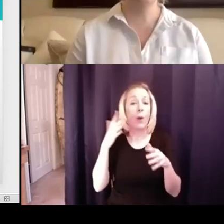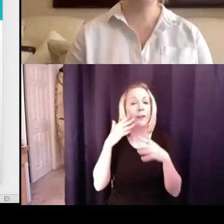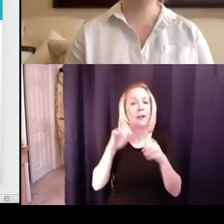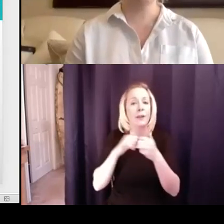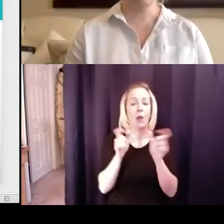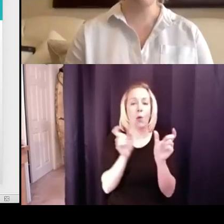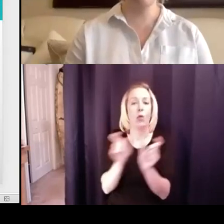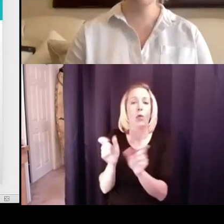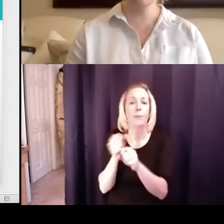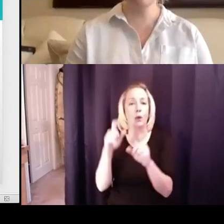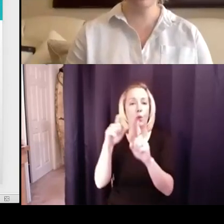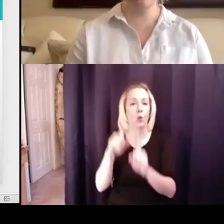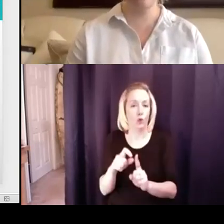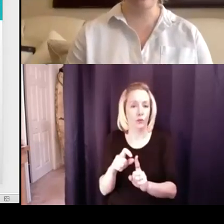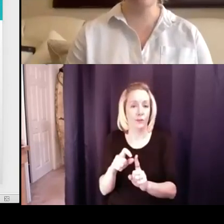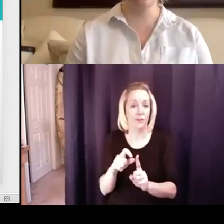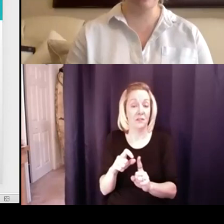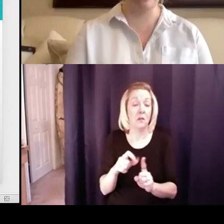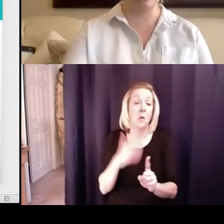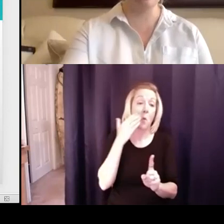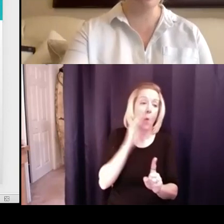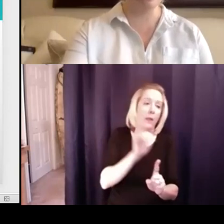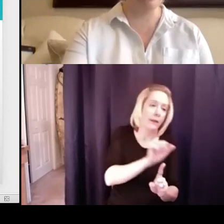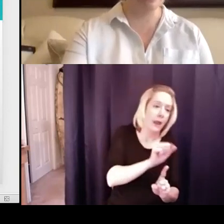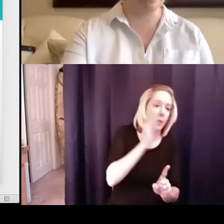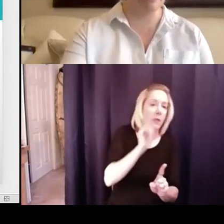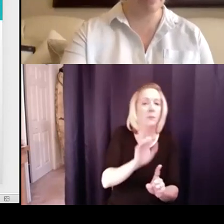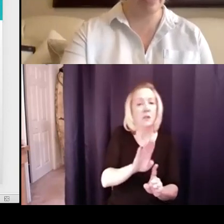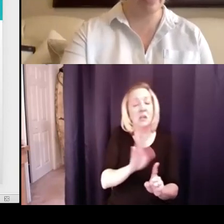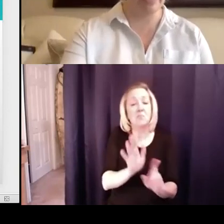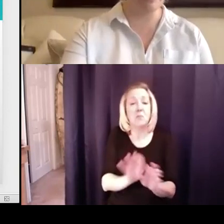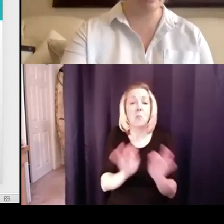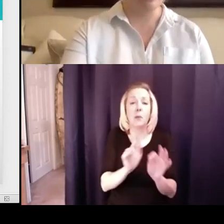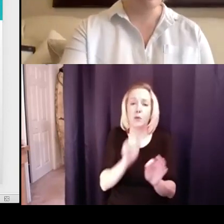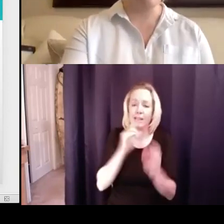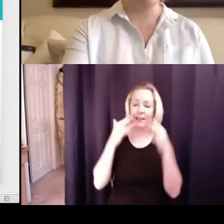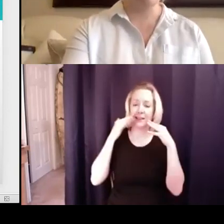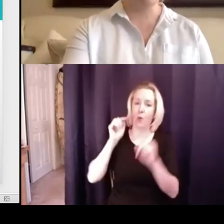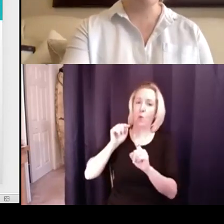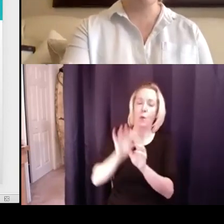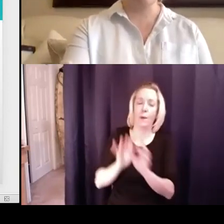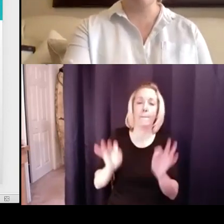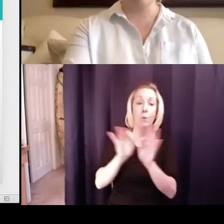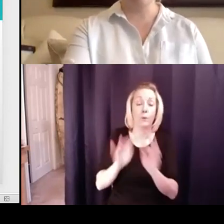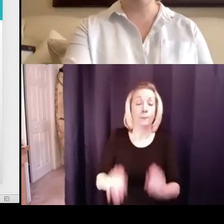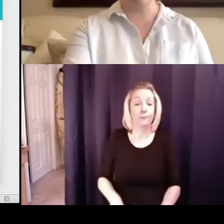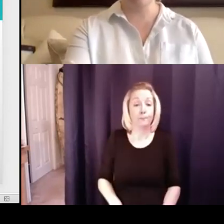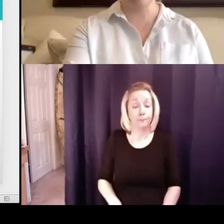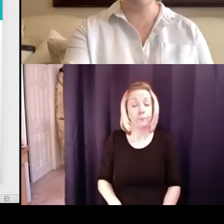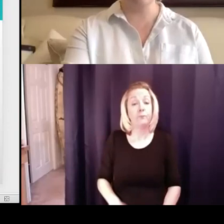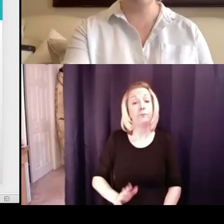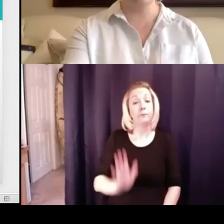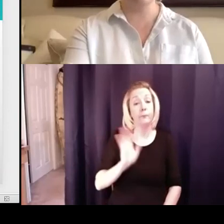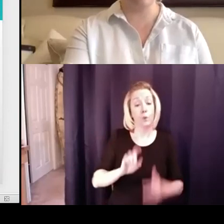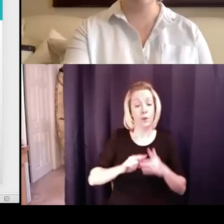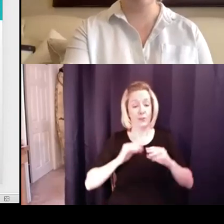words. One of the things that I found with my students, I'm going to skip ahead a little bit, when we started working on alphabet